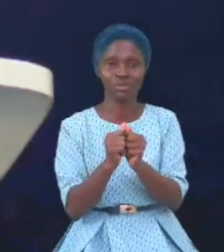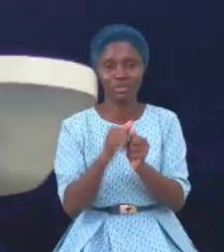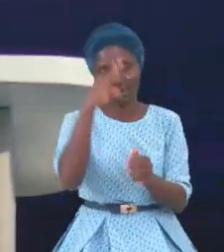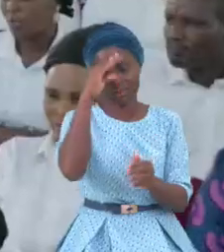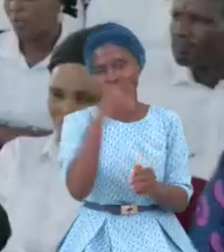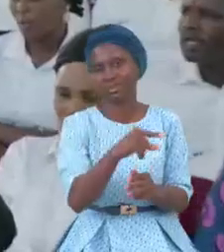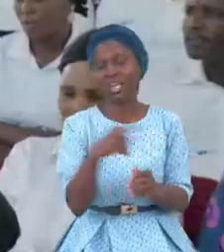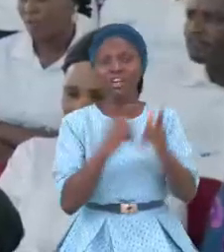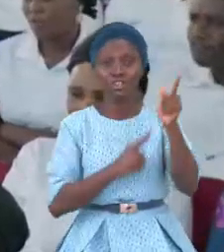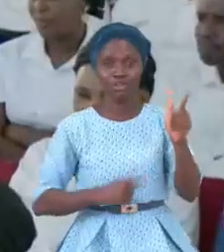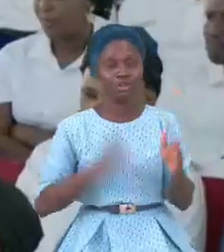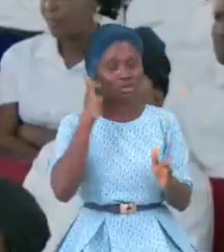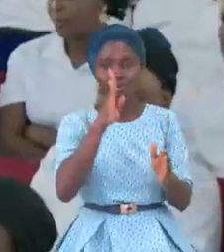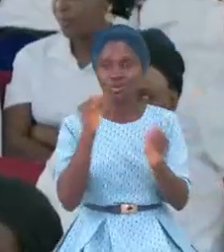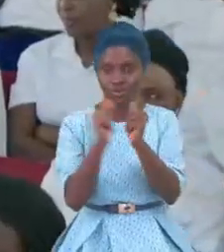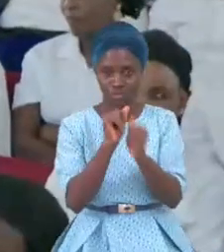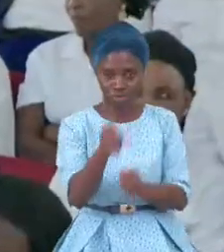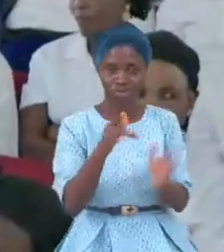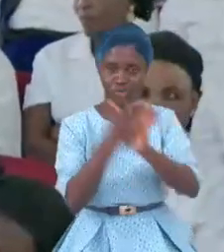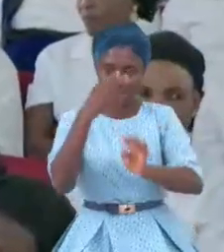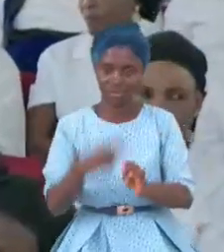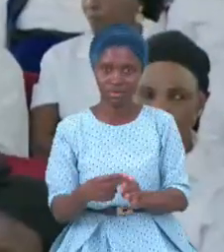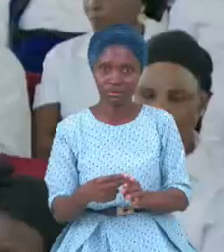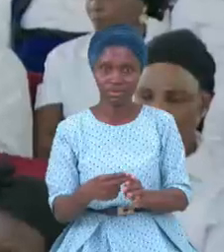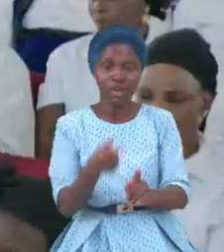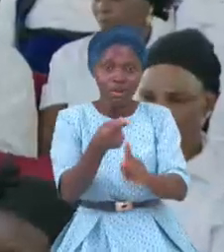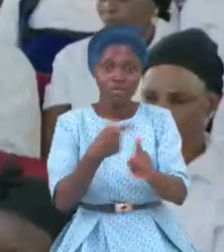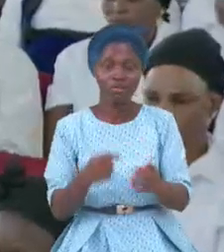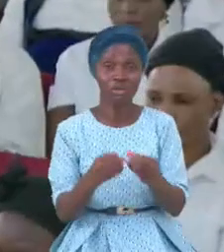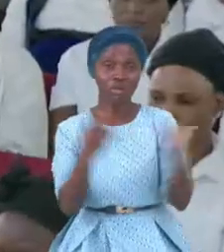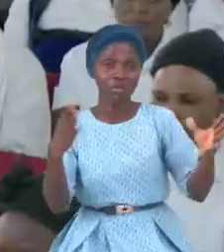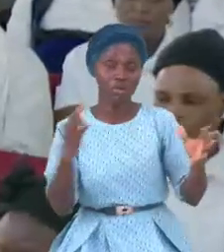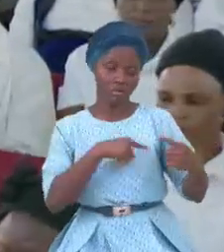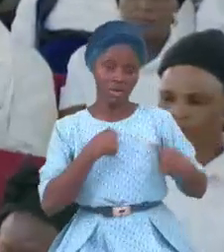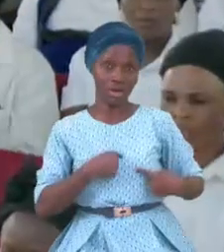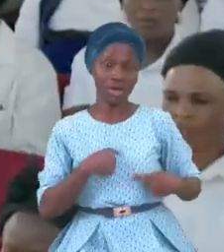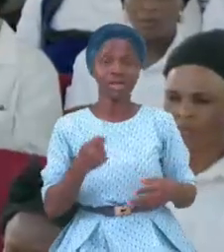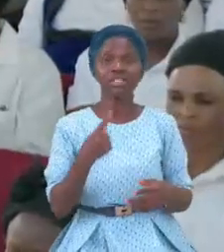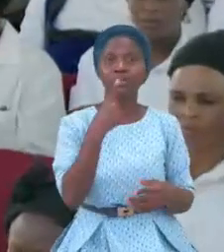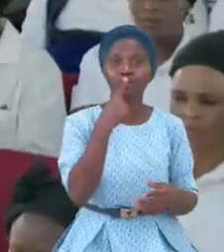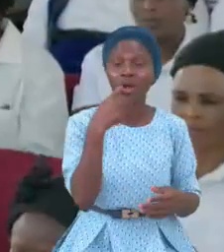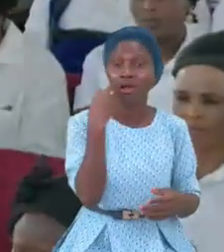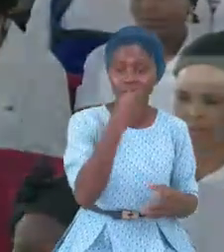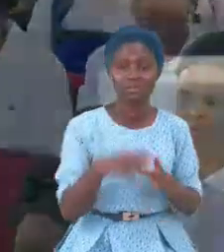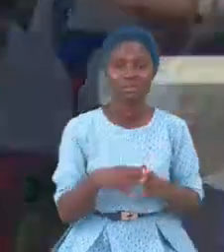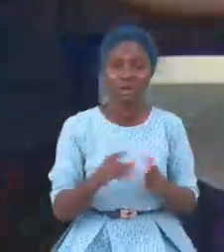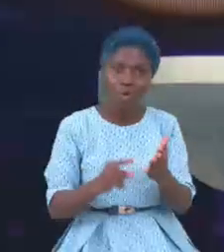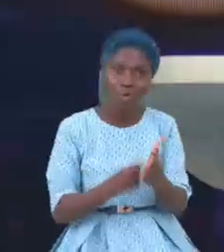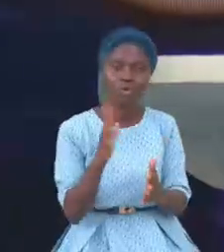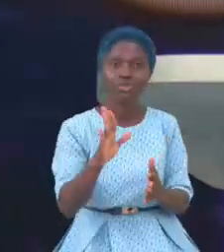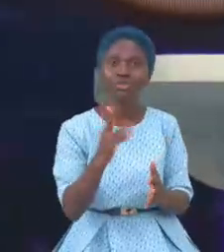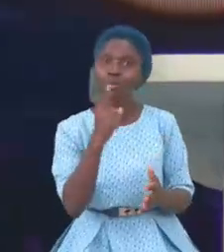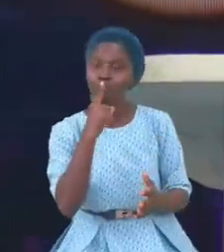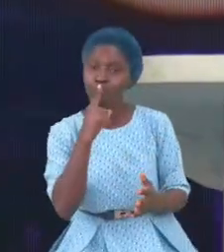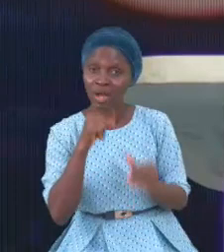you. Out of the abundance of the heart, the mouth speaks. Once your mouth keeps on